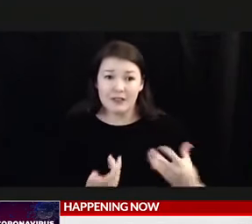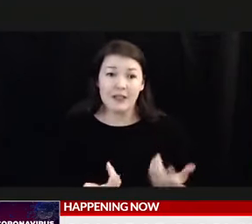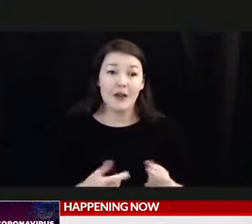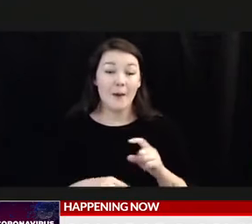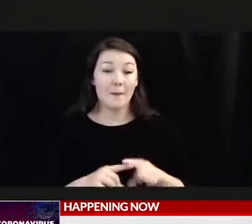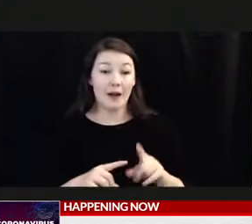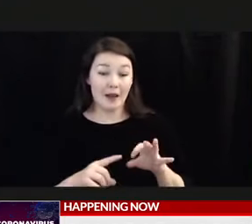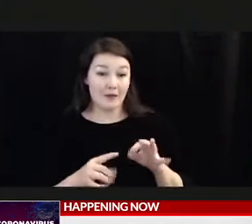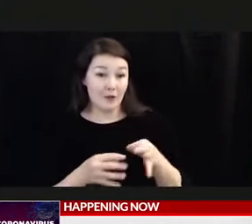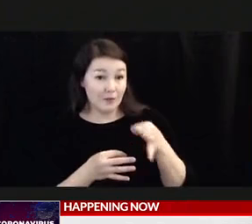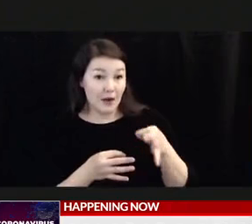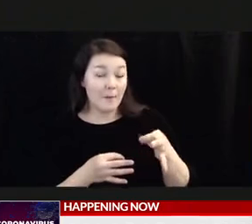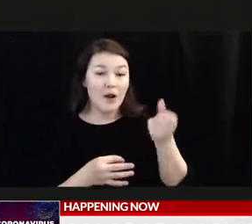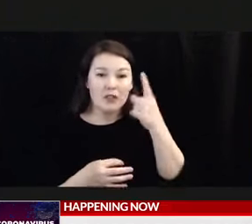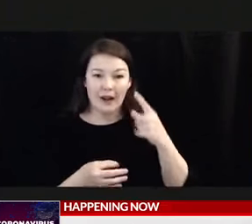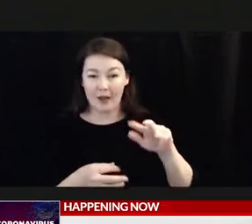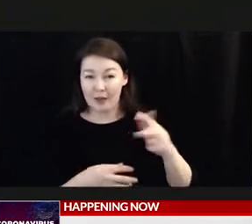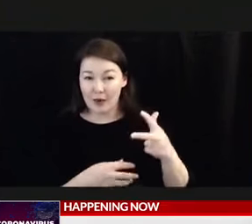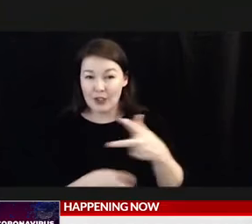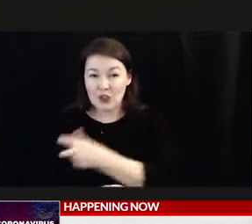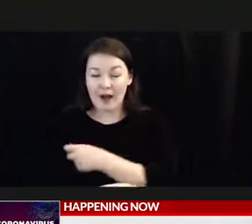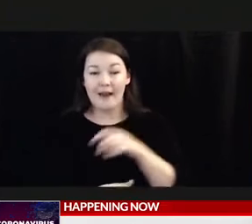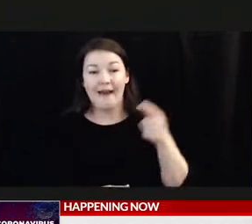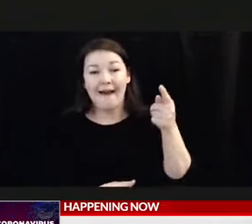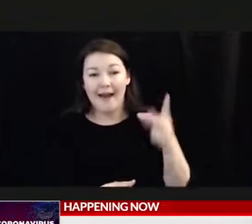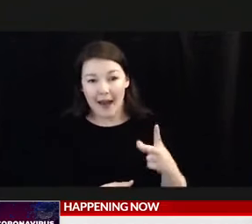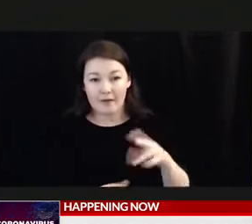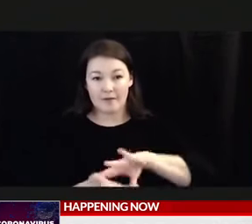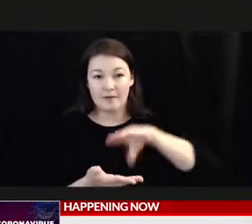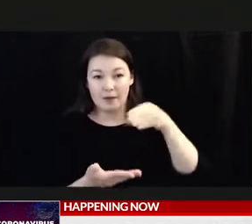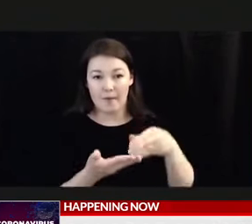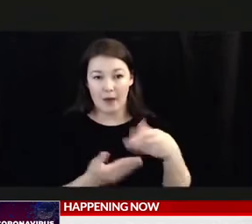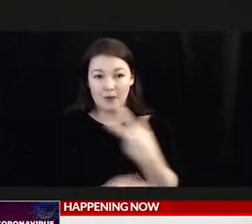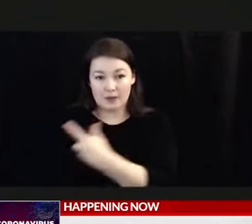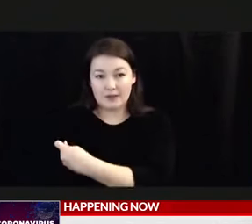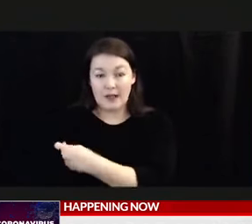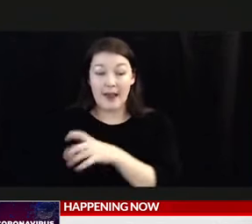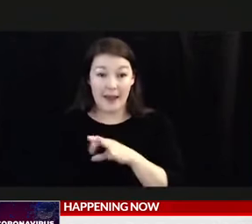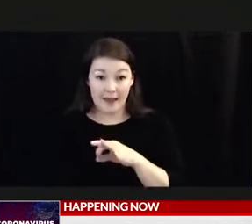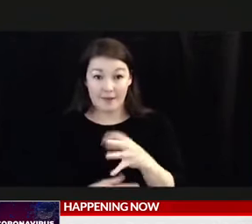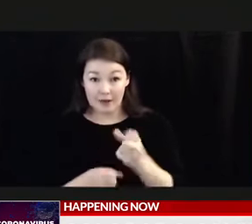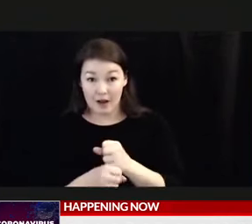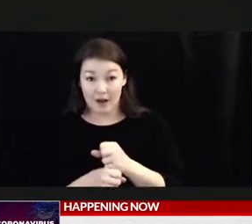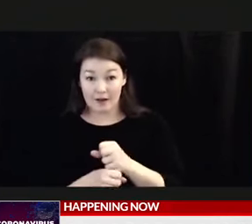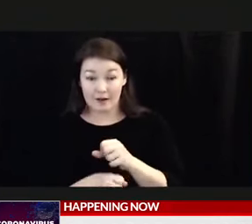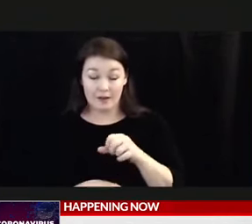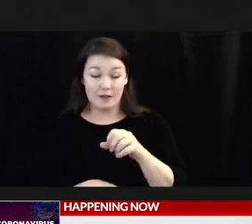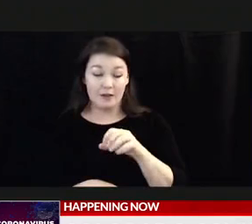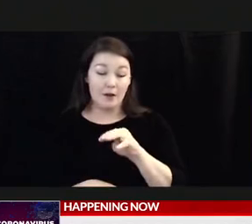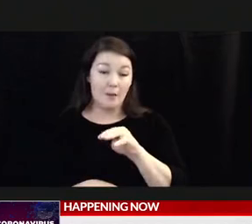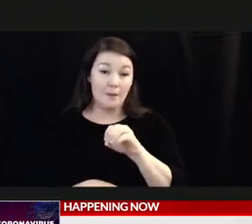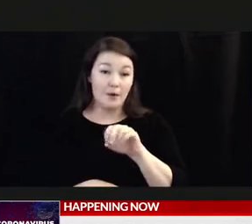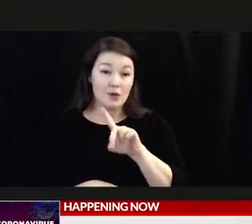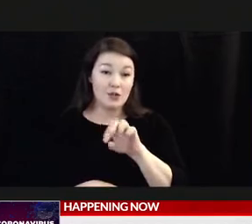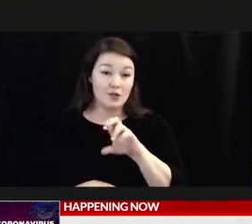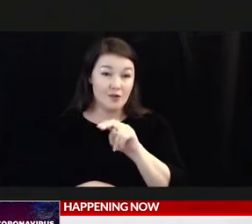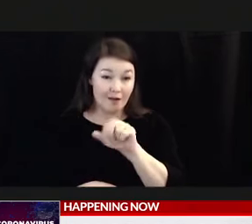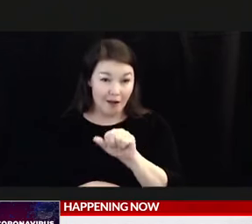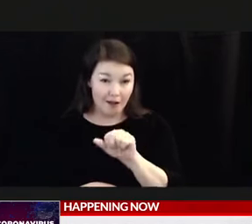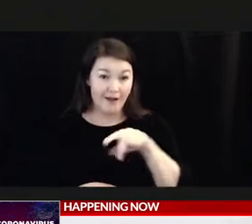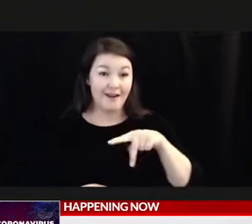the prevalence of COVID-19 in our state right now, get that booster. If you got Moderna or Pfizer 6 months or more ago, if